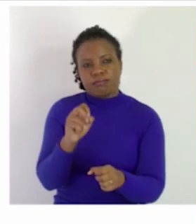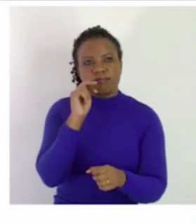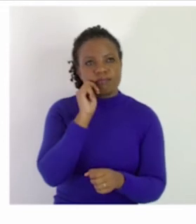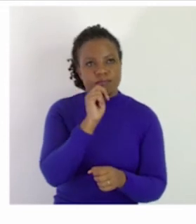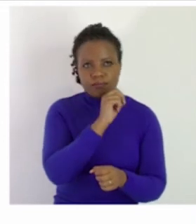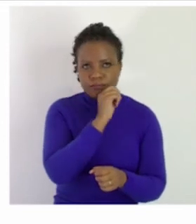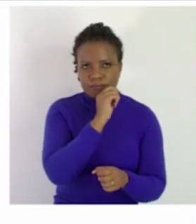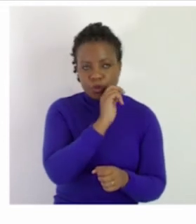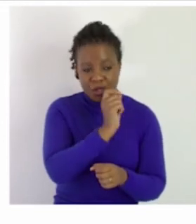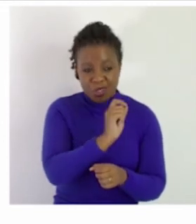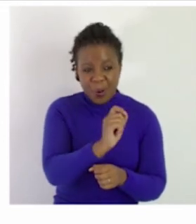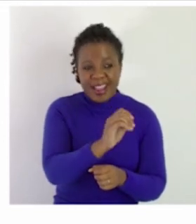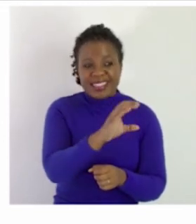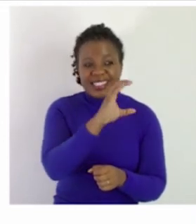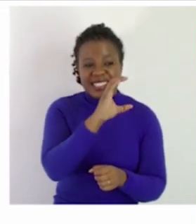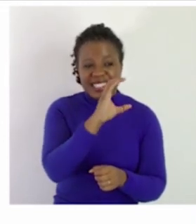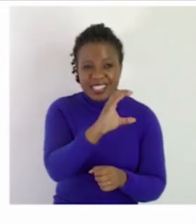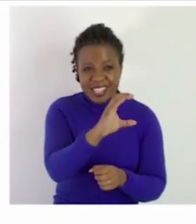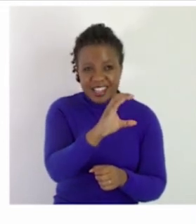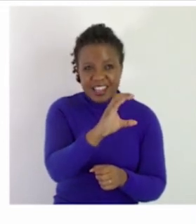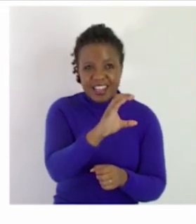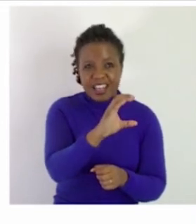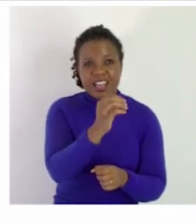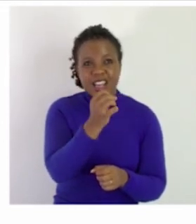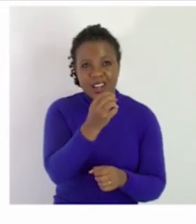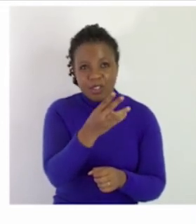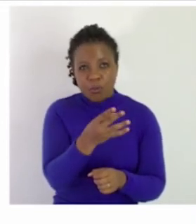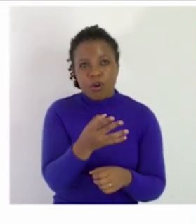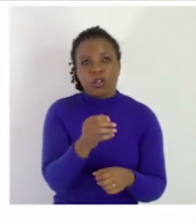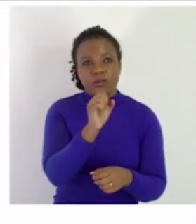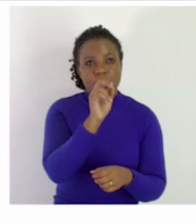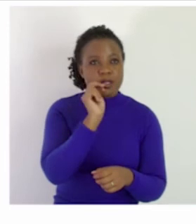There is a list of nouns there where it says shopping list.